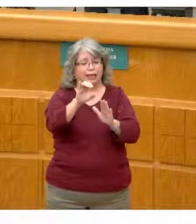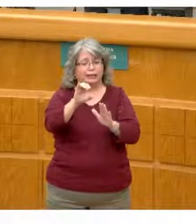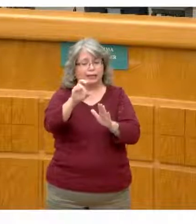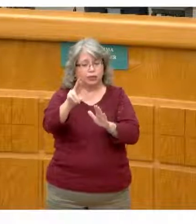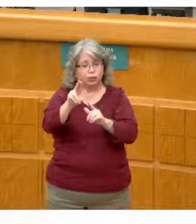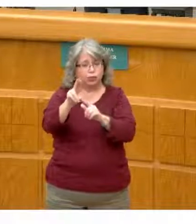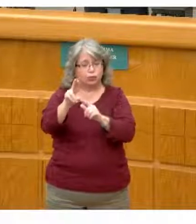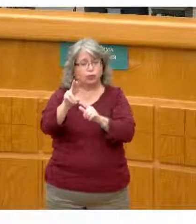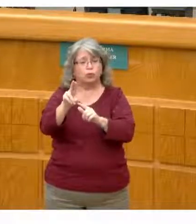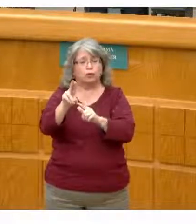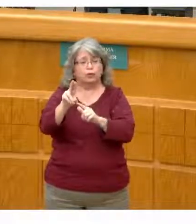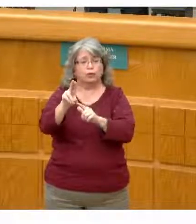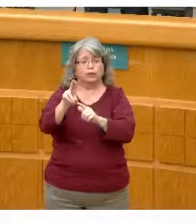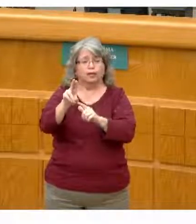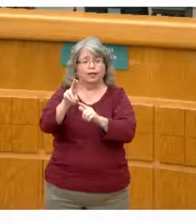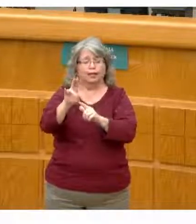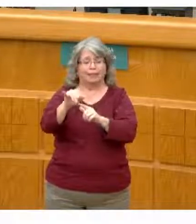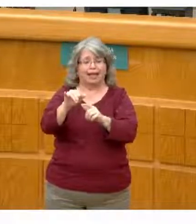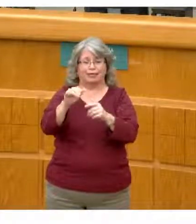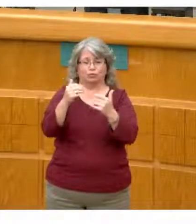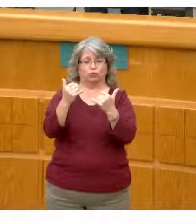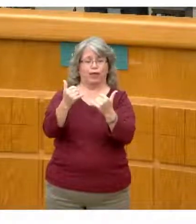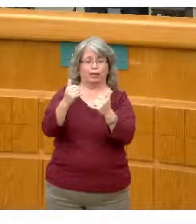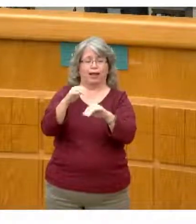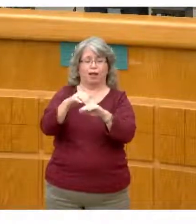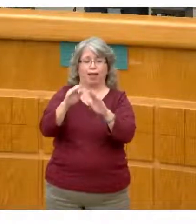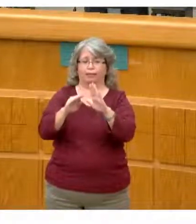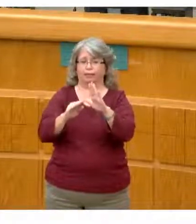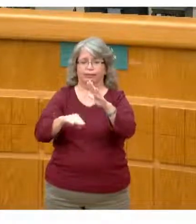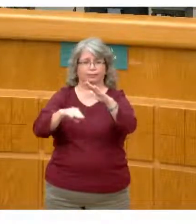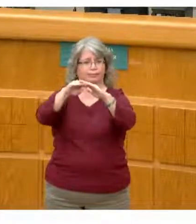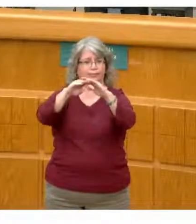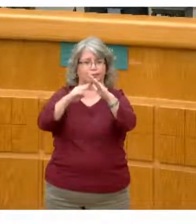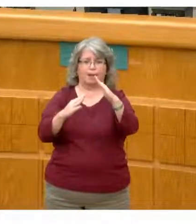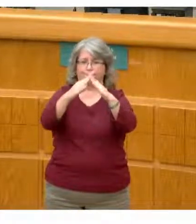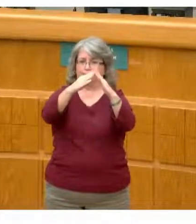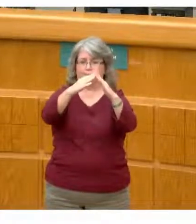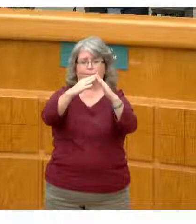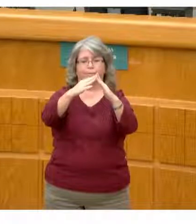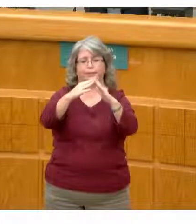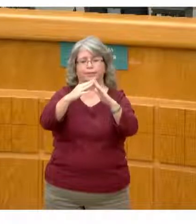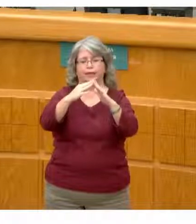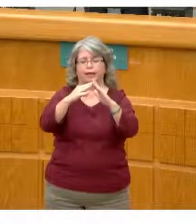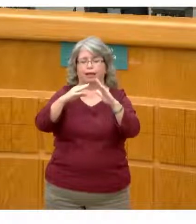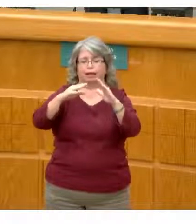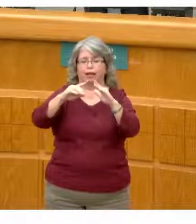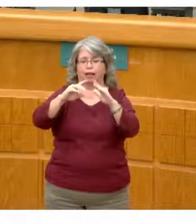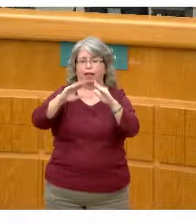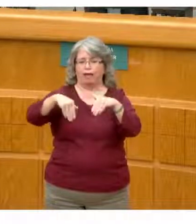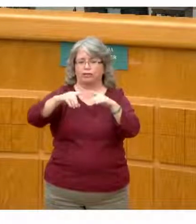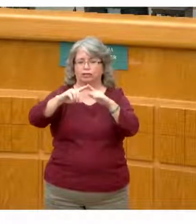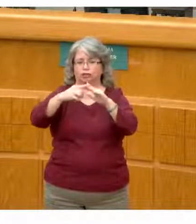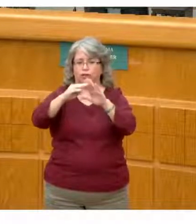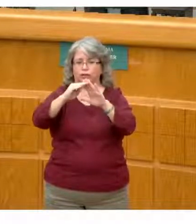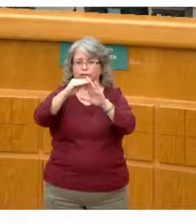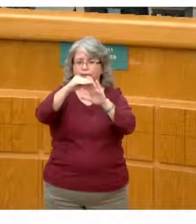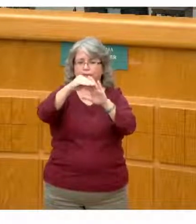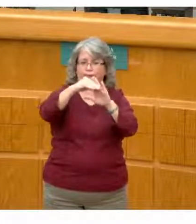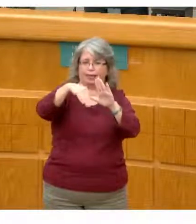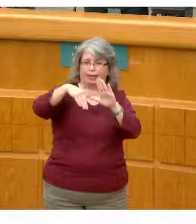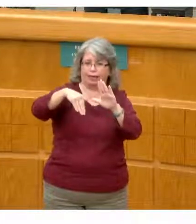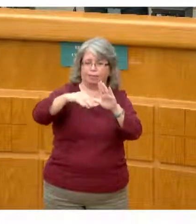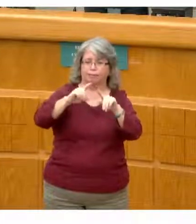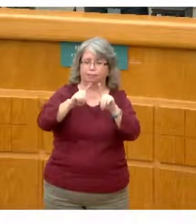ICU hospitalizations are at their peak right around now, and they haven't quite started to decline in our data set. And